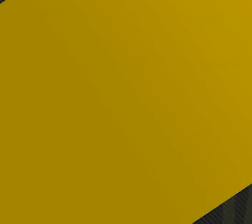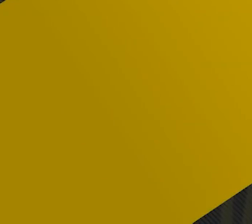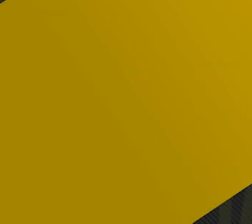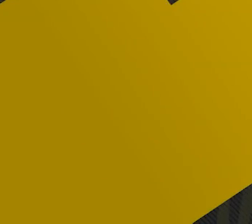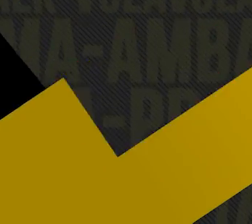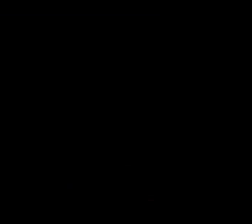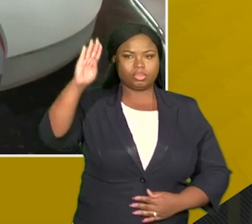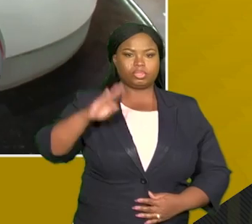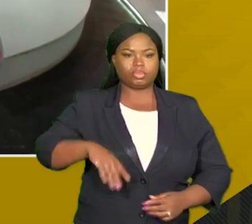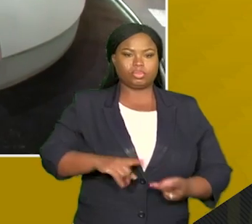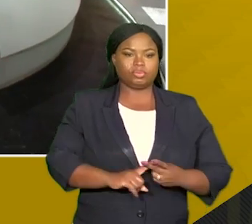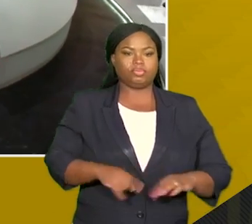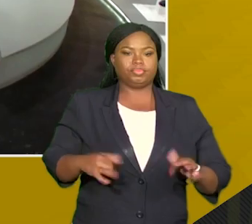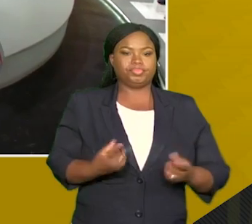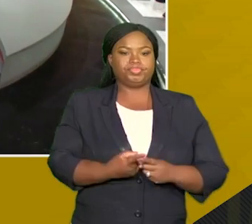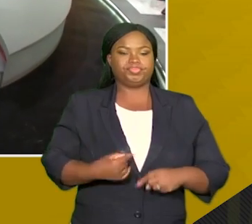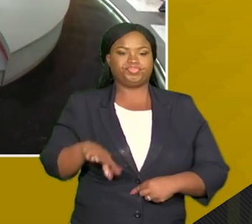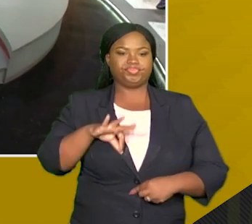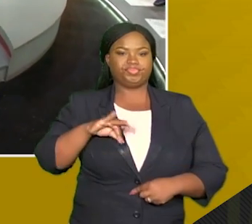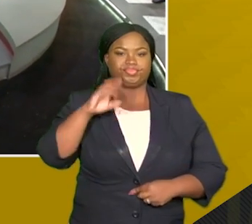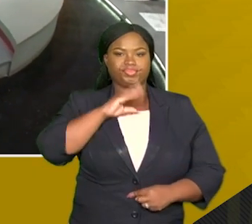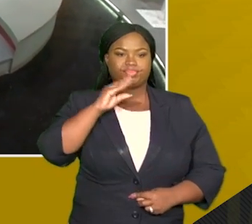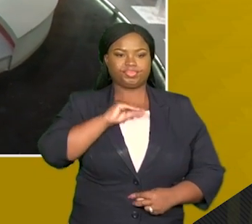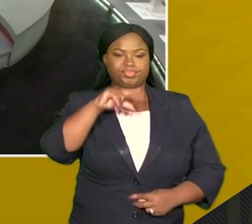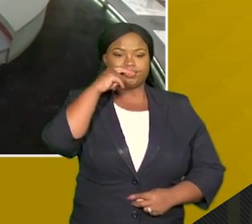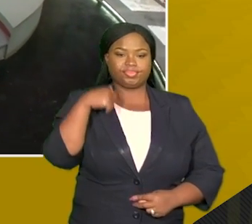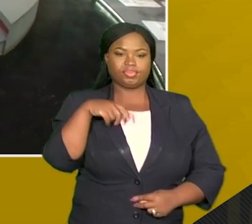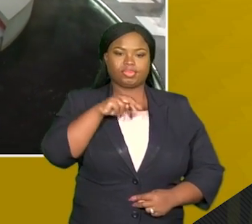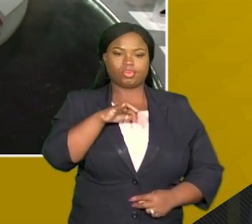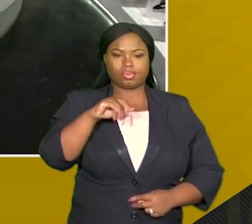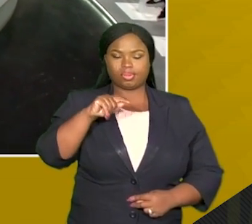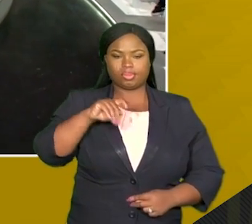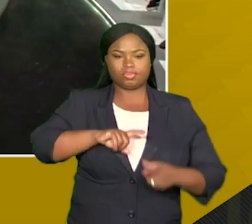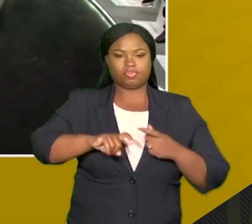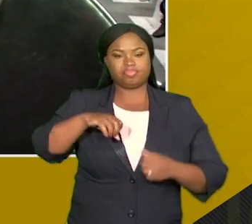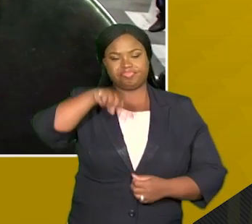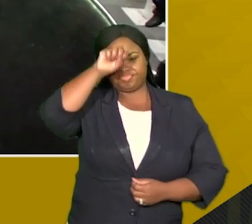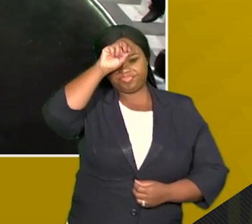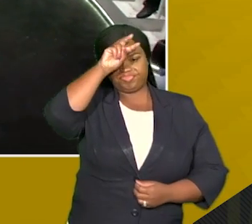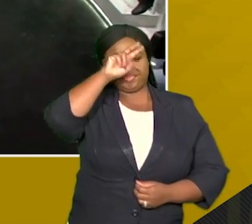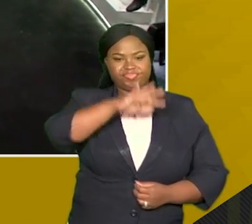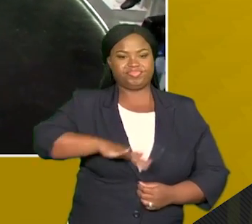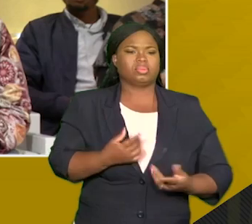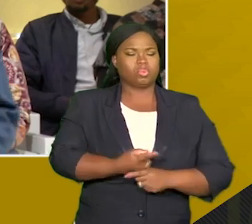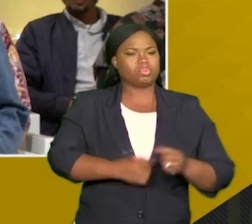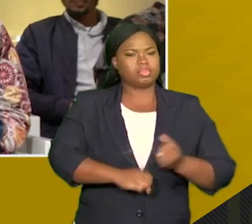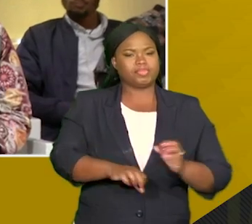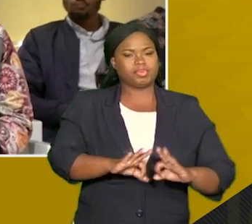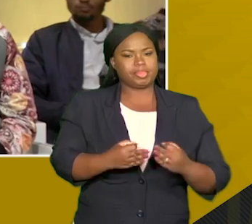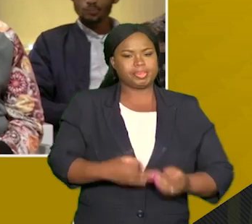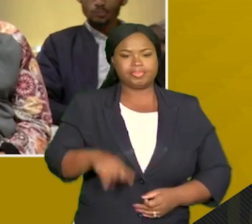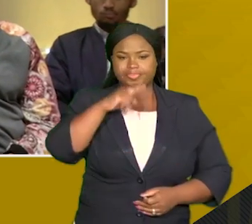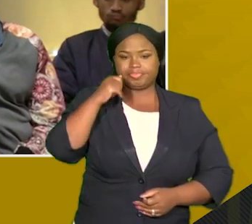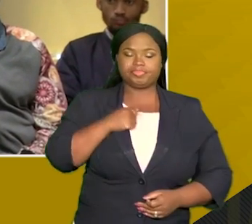Dumelang ra la amogela mo go Daily Thetha on SABC 1 naka le bitso ke nna Nicolette wa ga Mashile mwana wa kwa Bosch Park Christmas Mapulaneng. E ka malamo go Kini